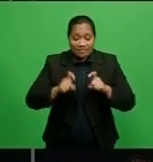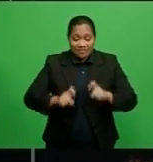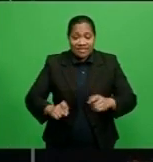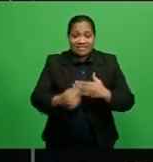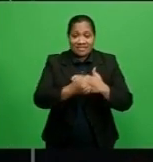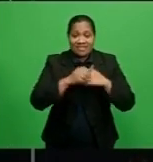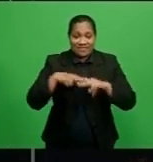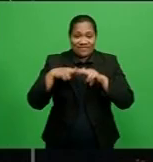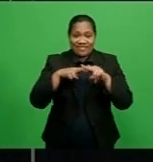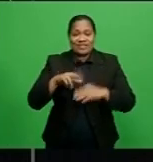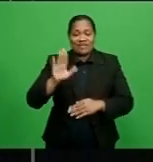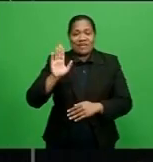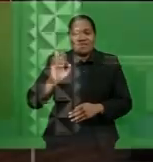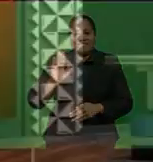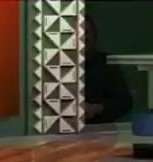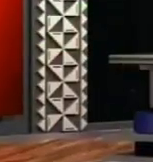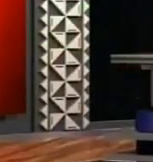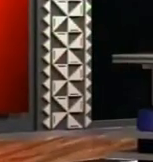Fiji. Bye for now.